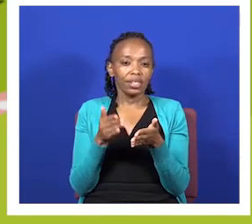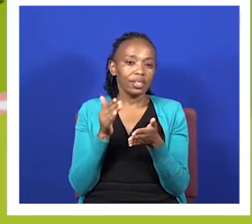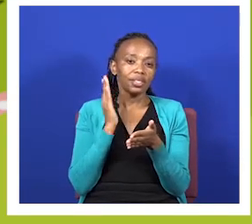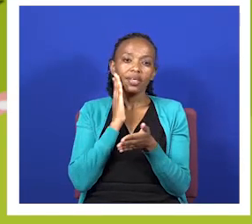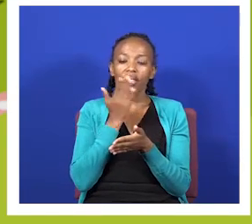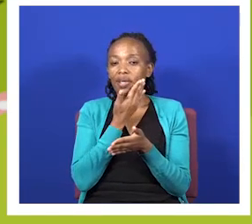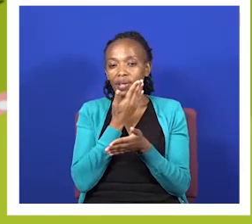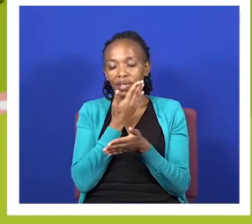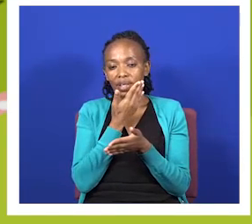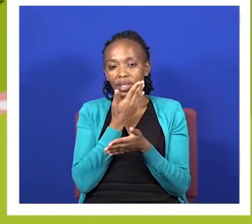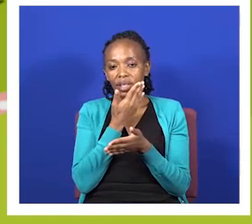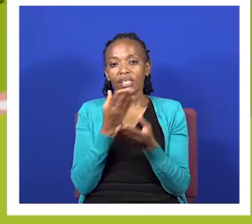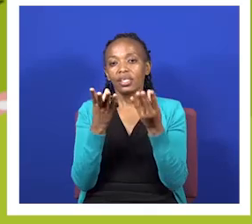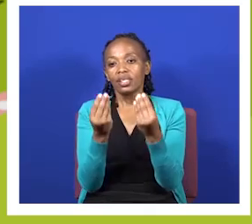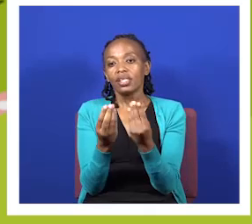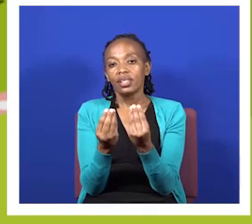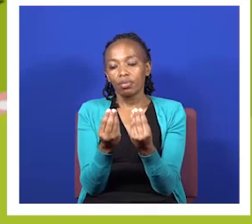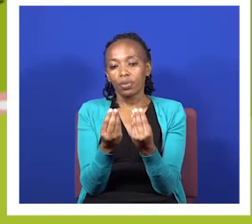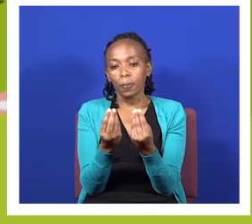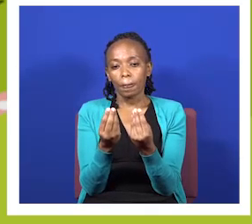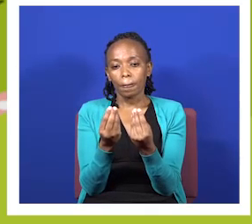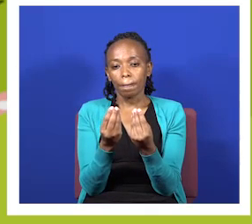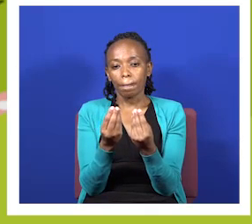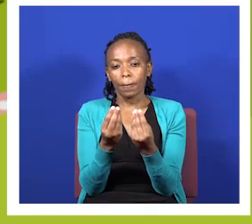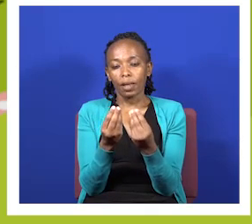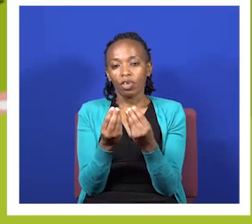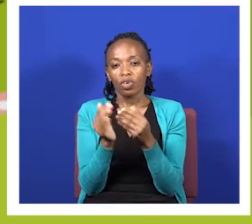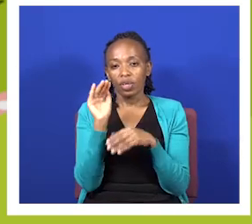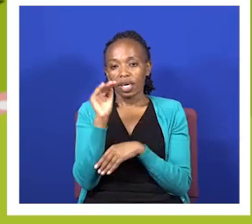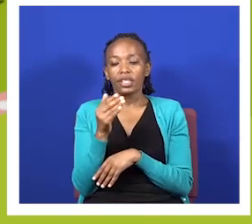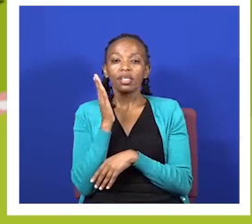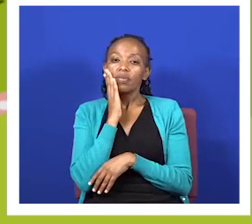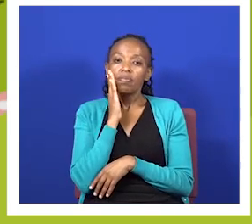coloring craft. Pretty simple. You're going to